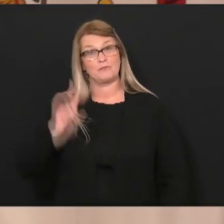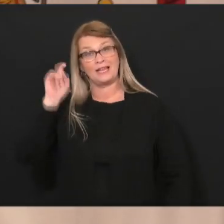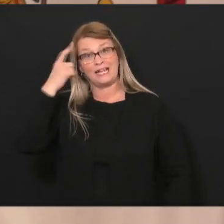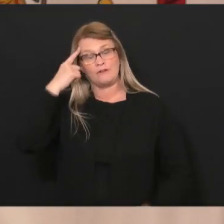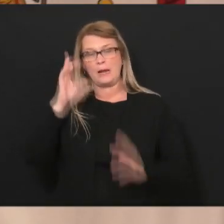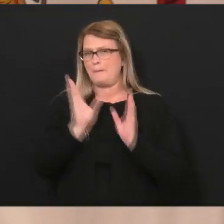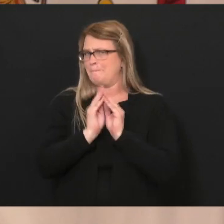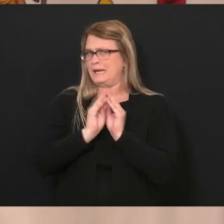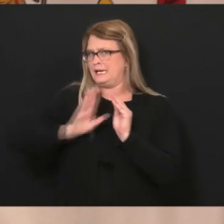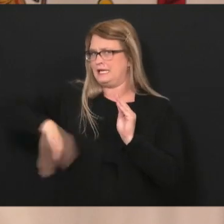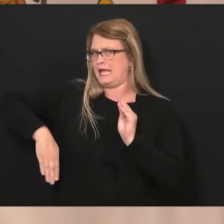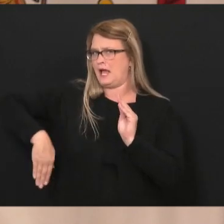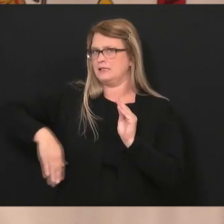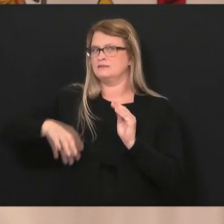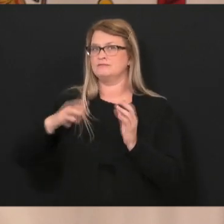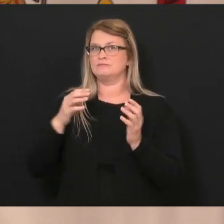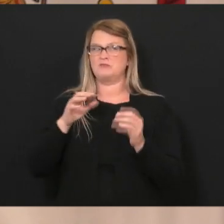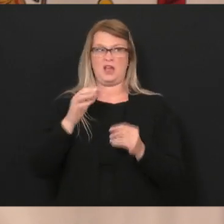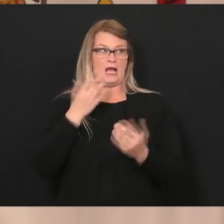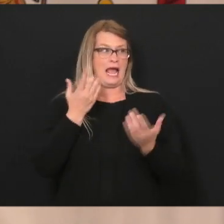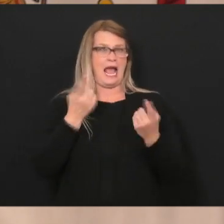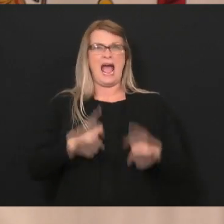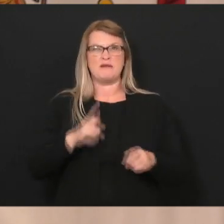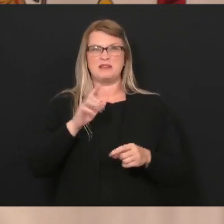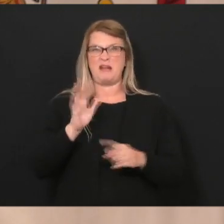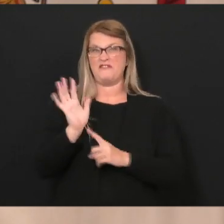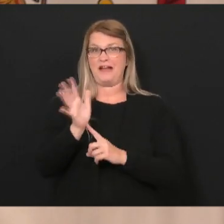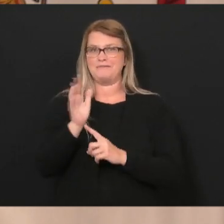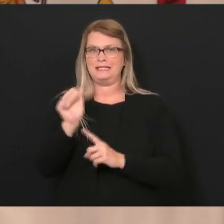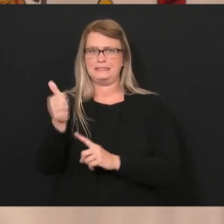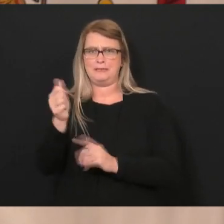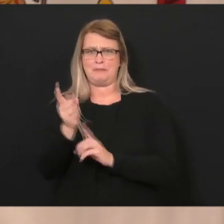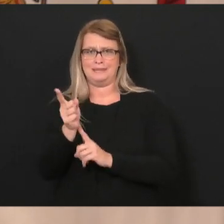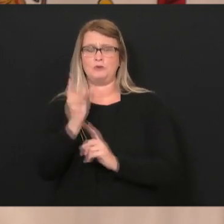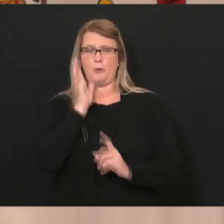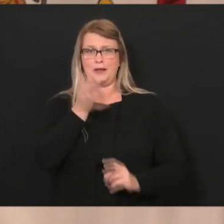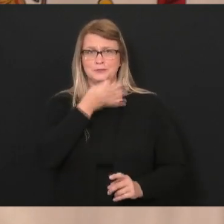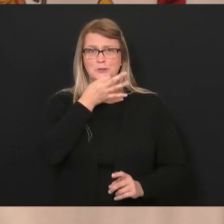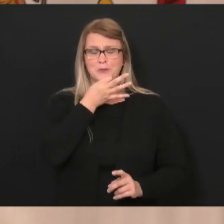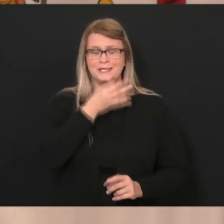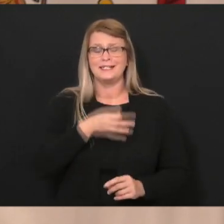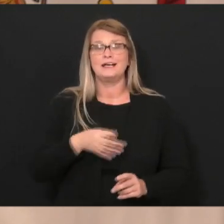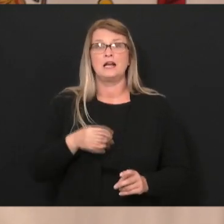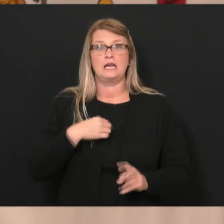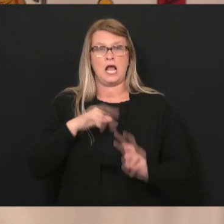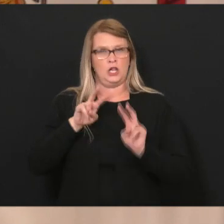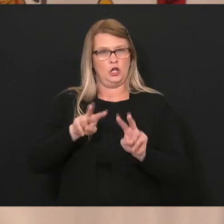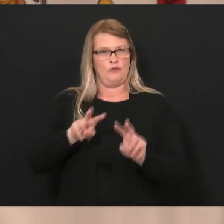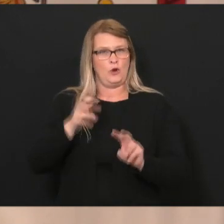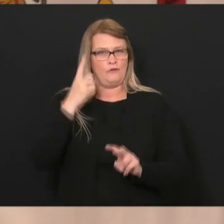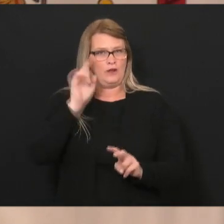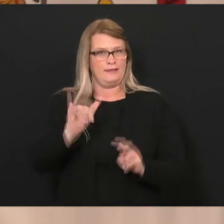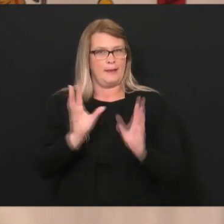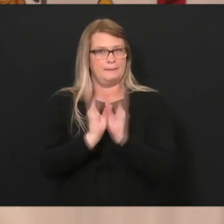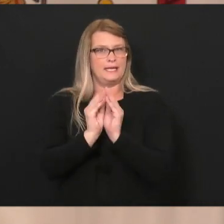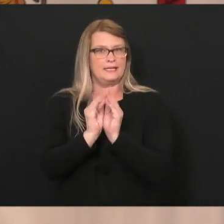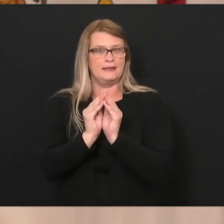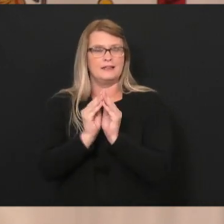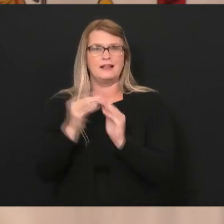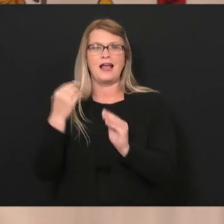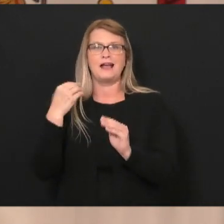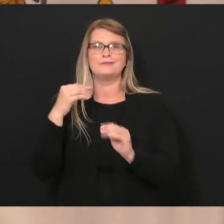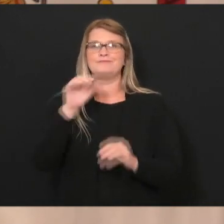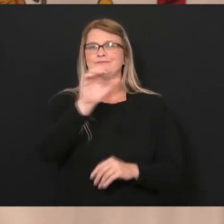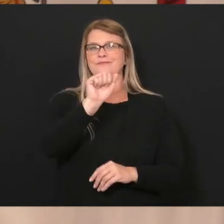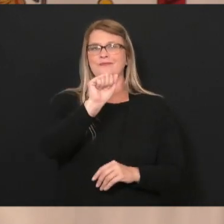going to occur in about 10 minutes or 5 minutes, and I look forward to that and everything. You know, our Attorney